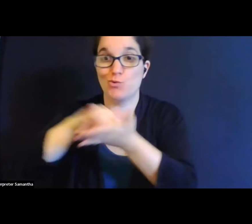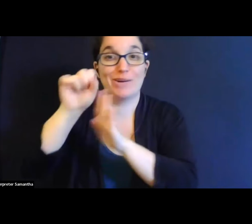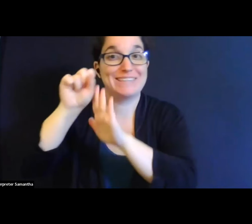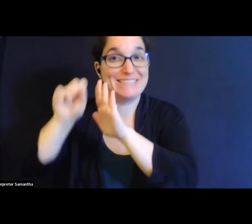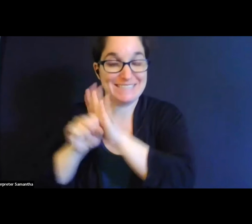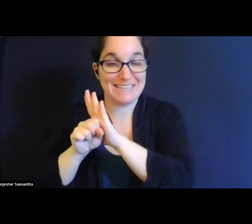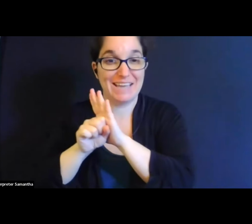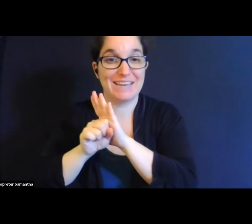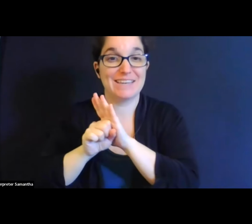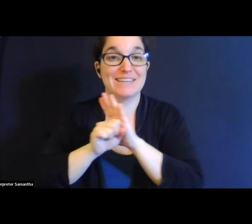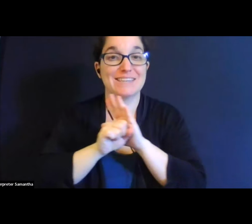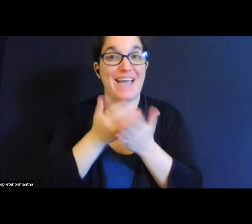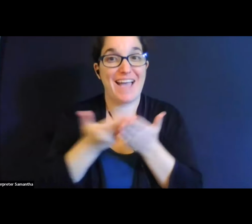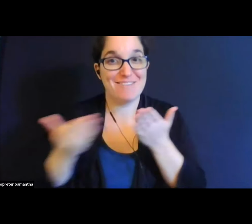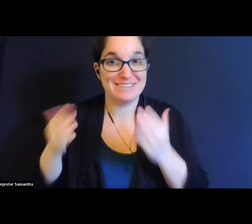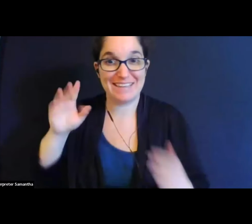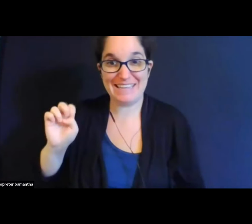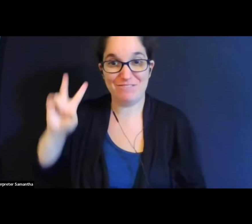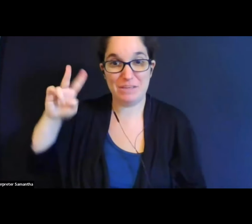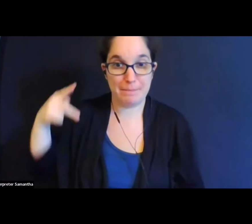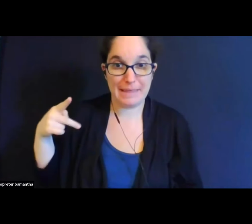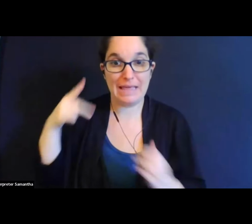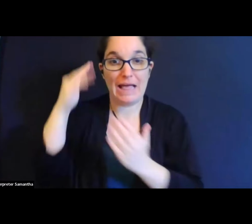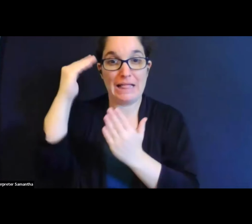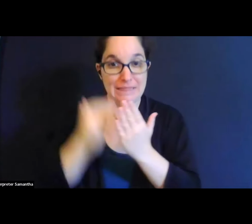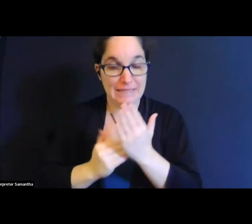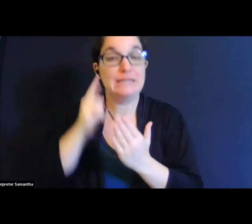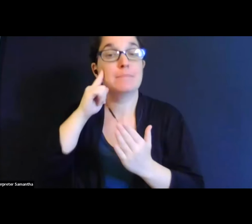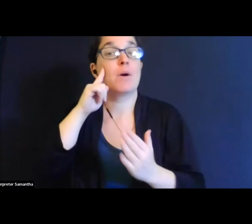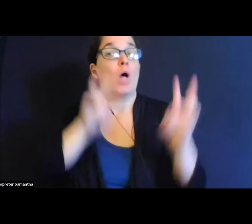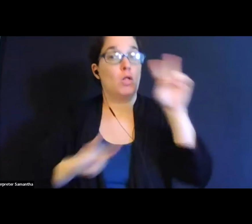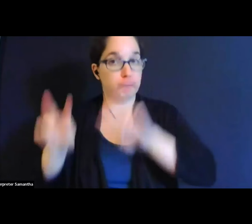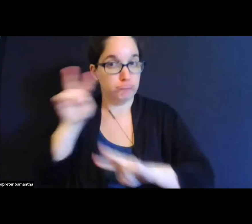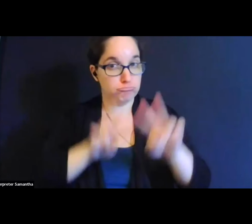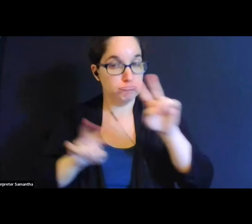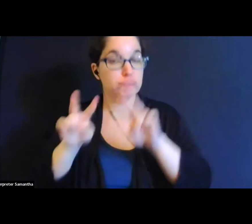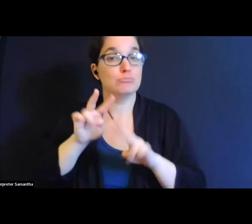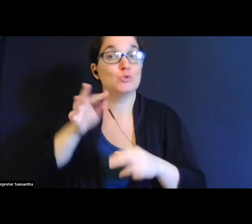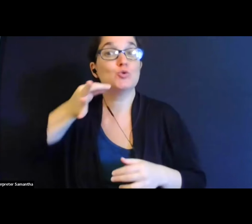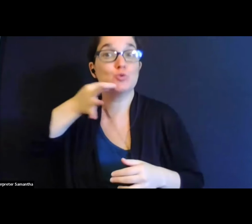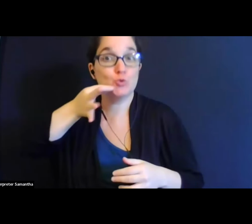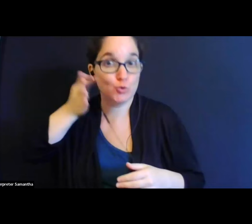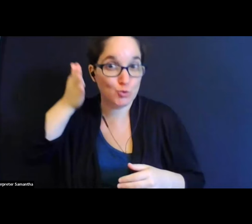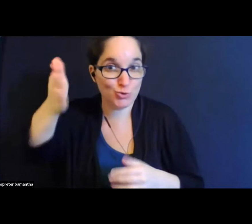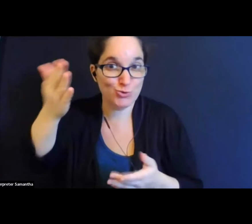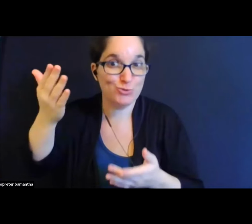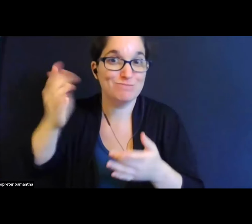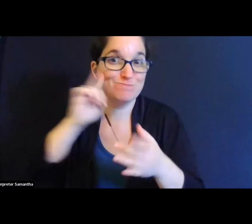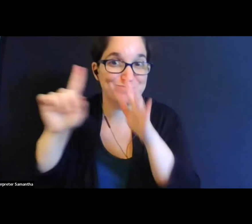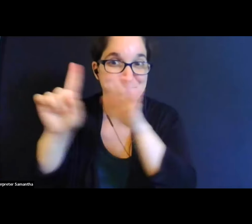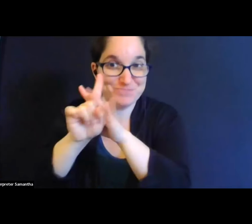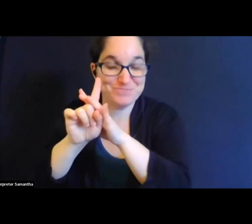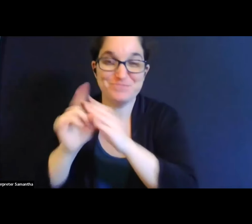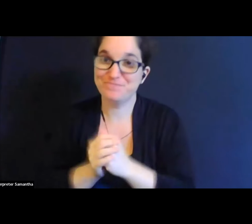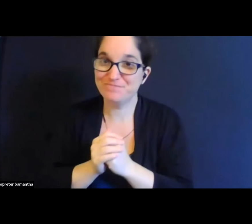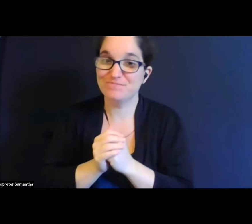evidence-based EVP list as yet, but they will be reviewed so soon to come. But they're certainly able to be